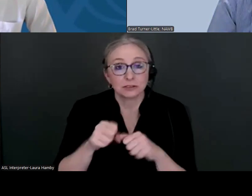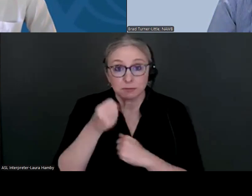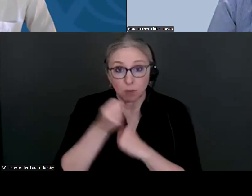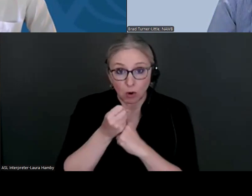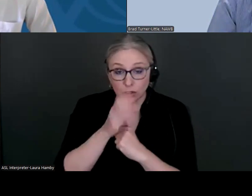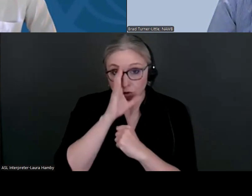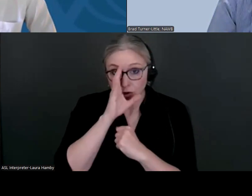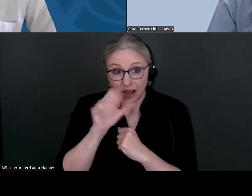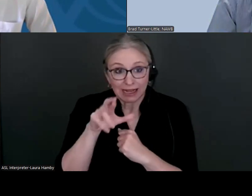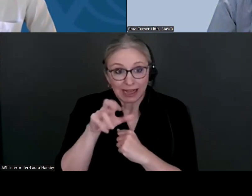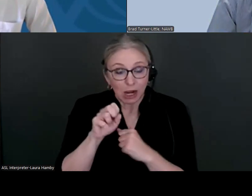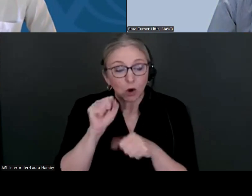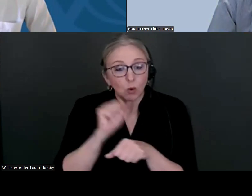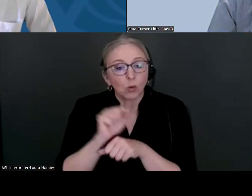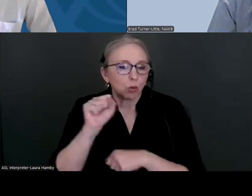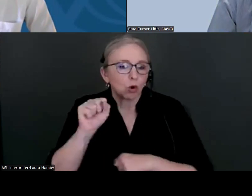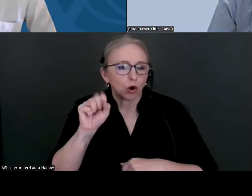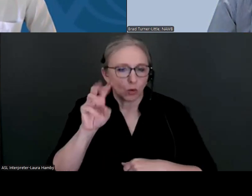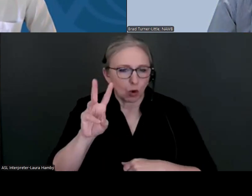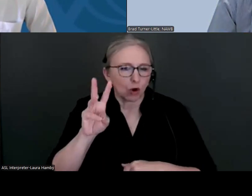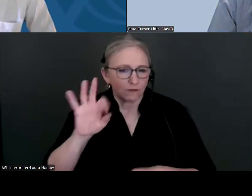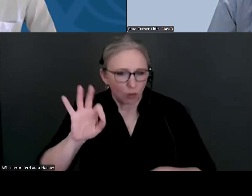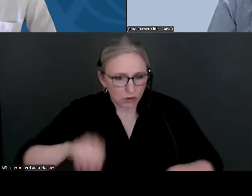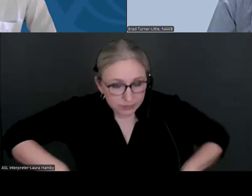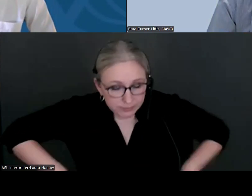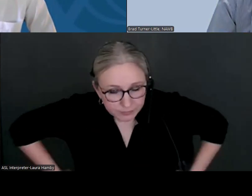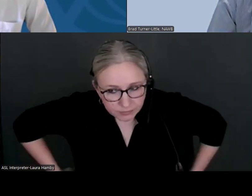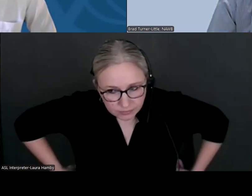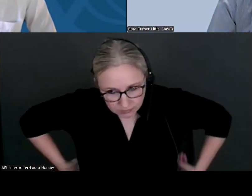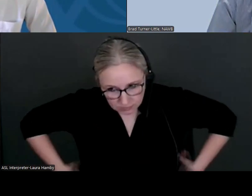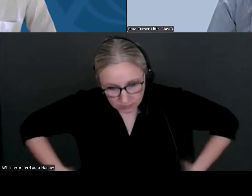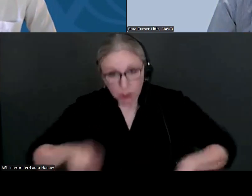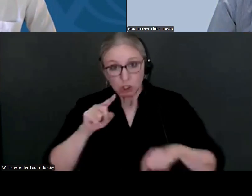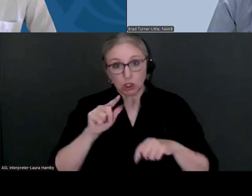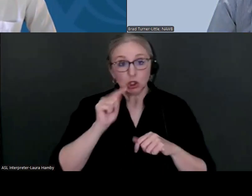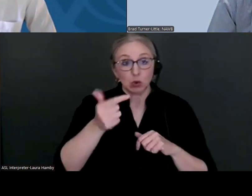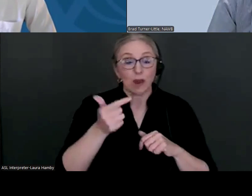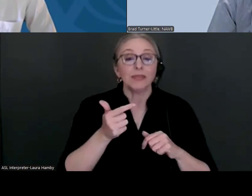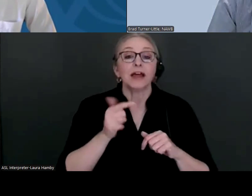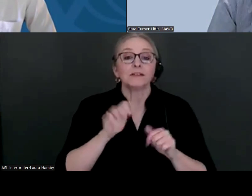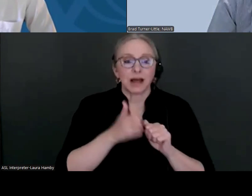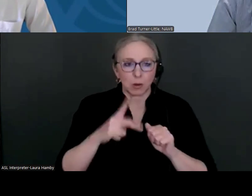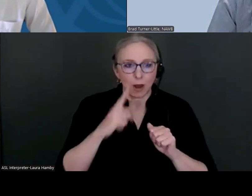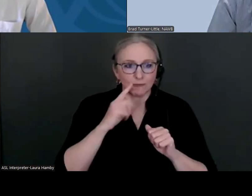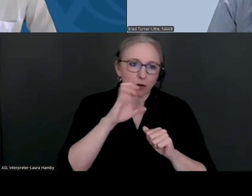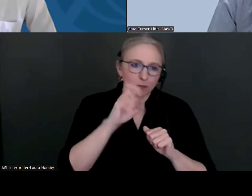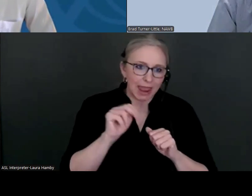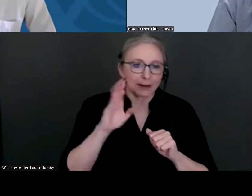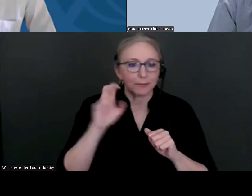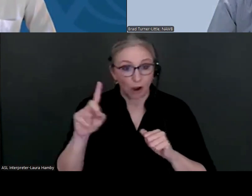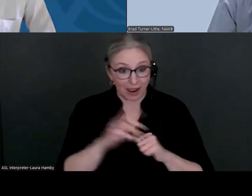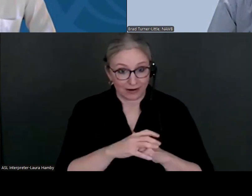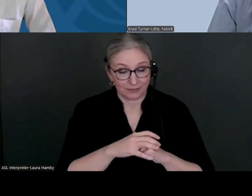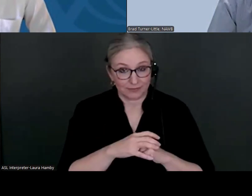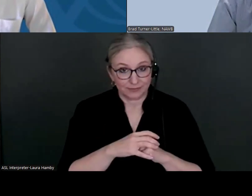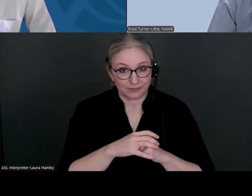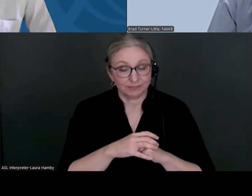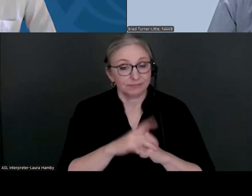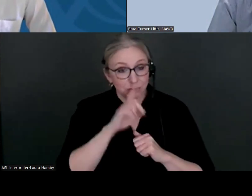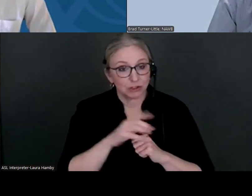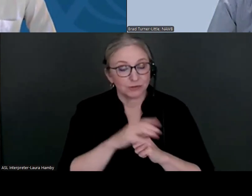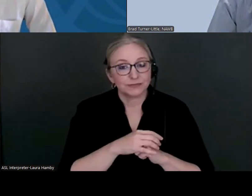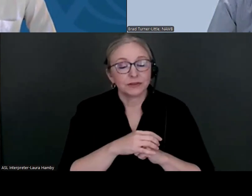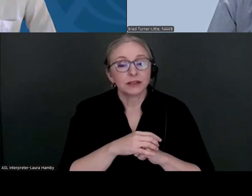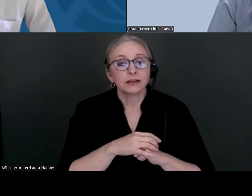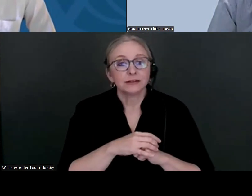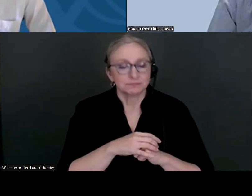care workforce? I'll come to you first, and then I will have a follow-up question for Ben and for Brad. Sure. Yeah,